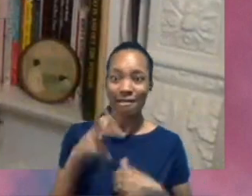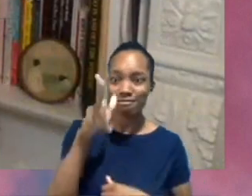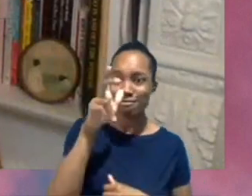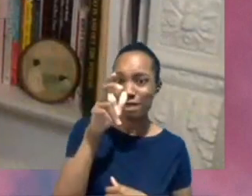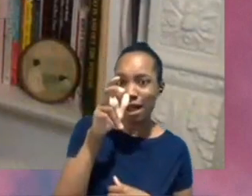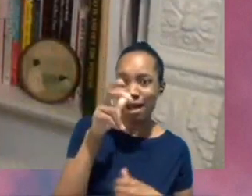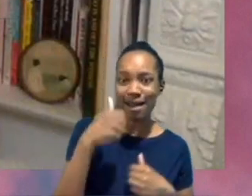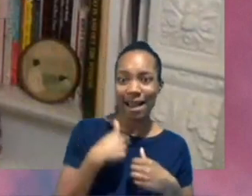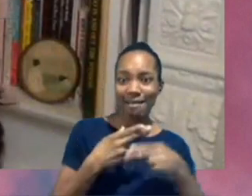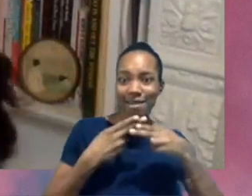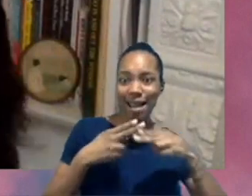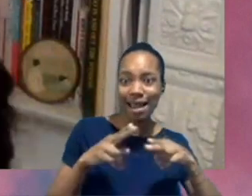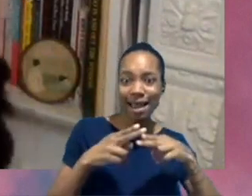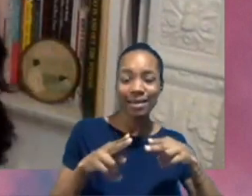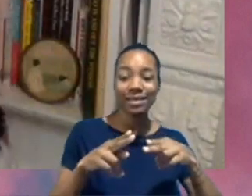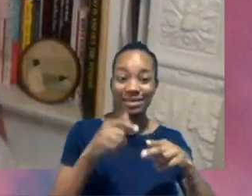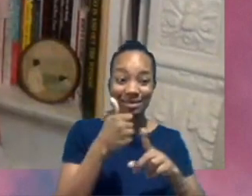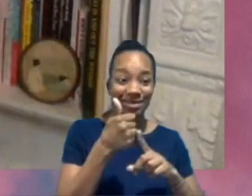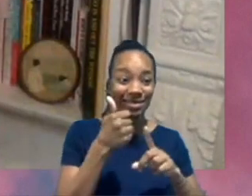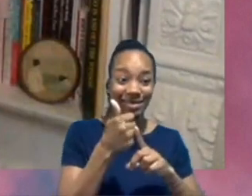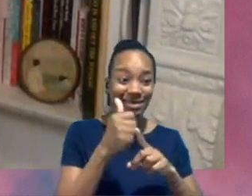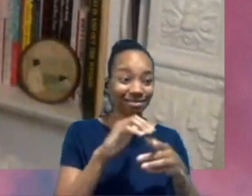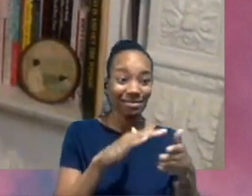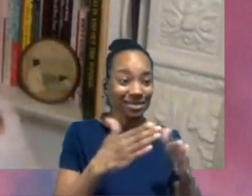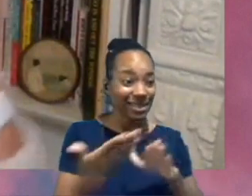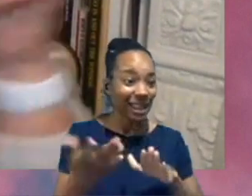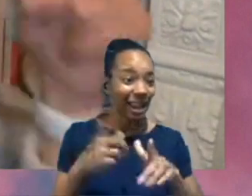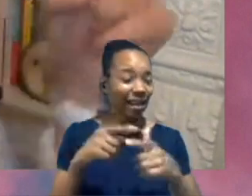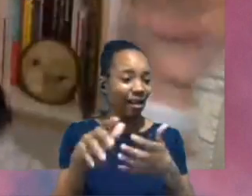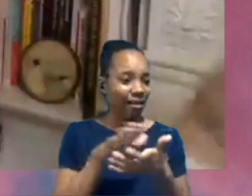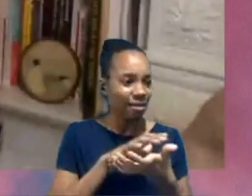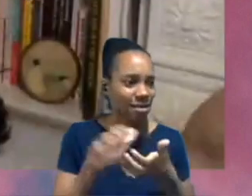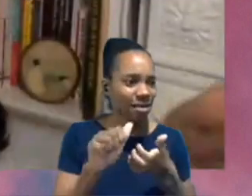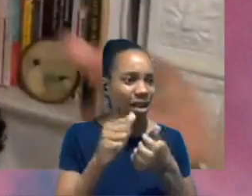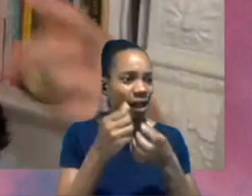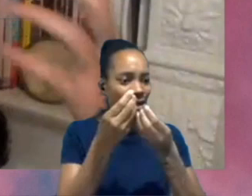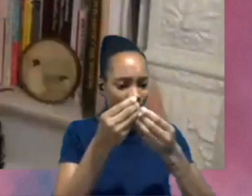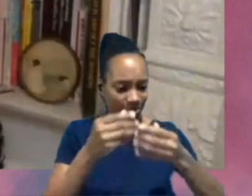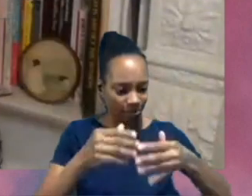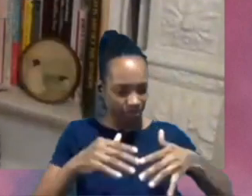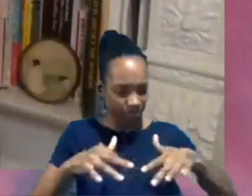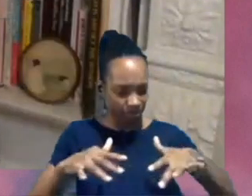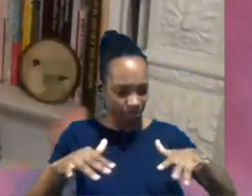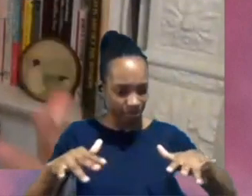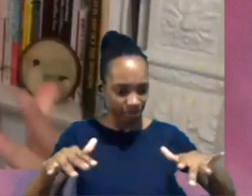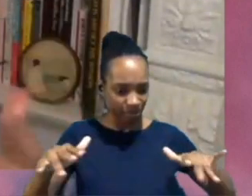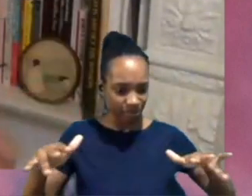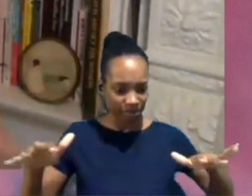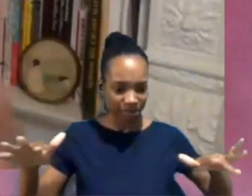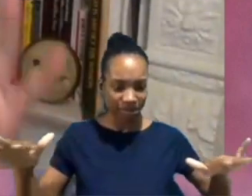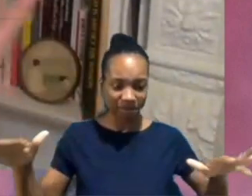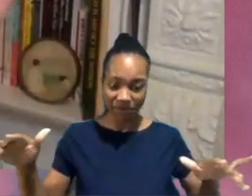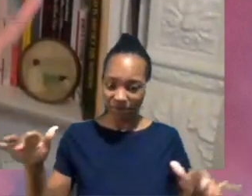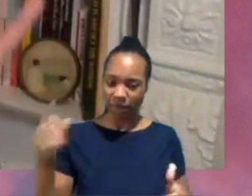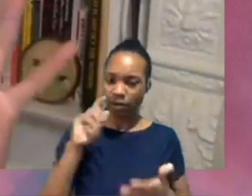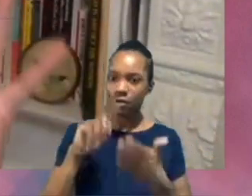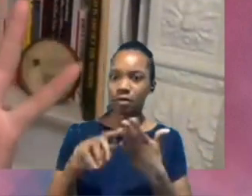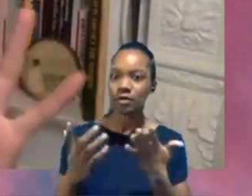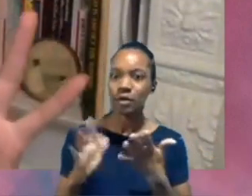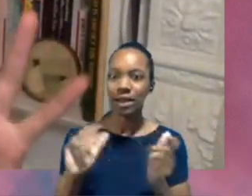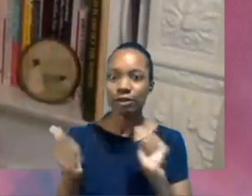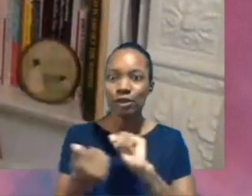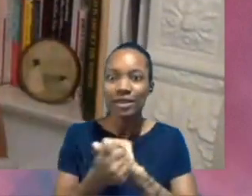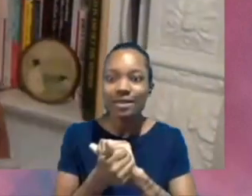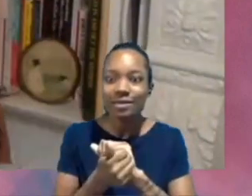and decomposes the fruit, evidence of her transformation. Sometimes the poem is so